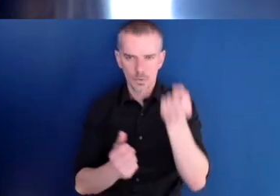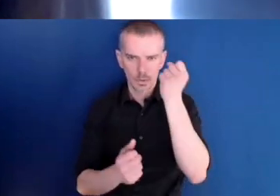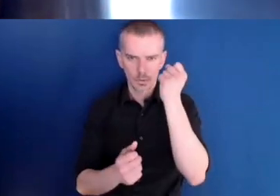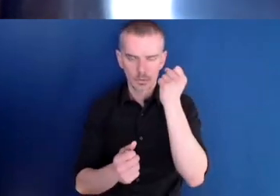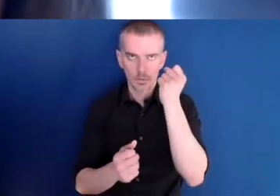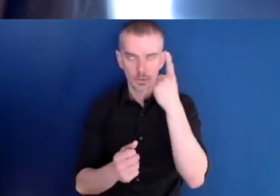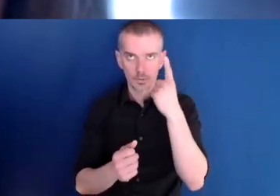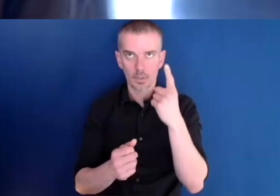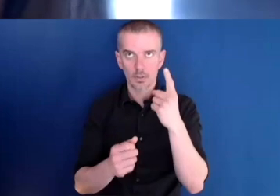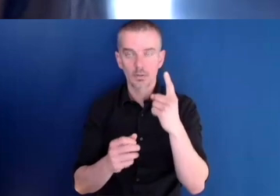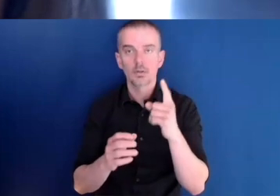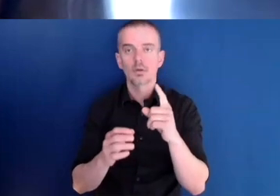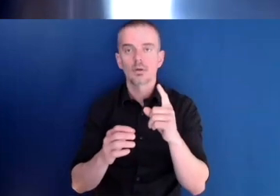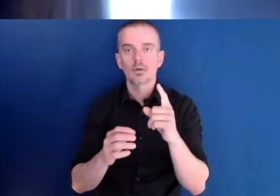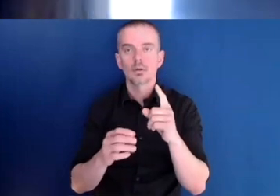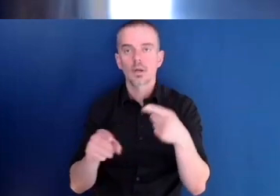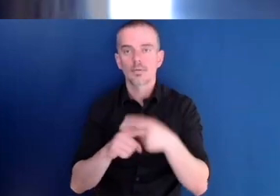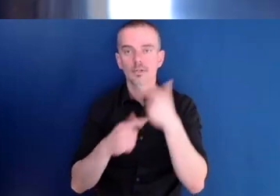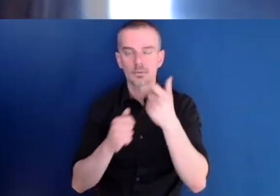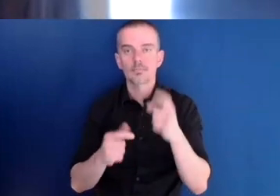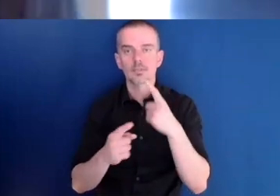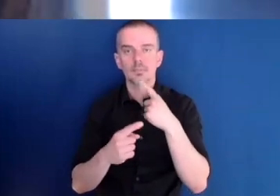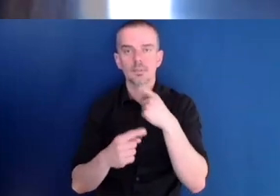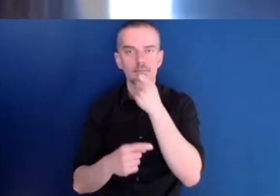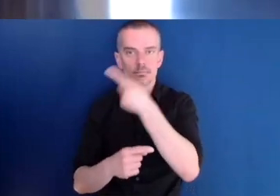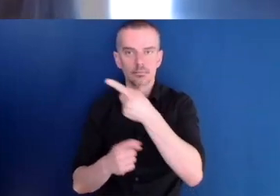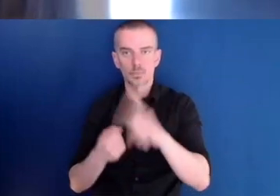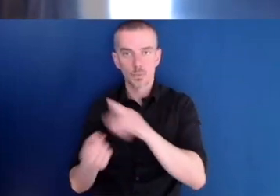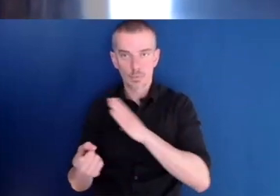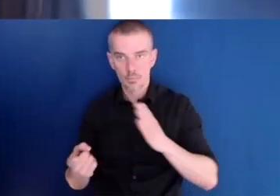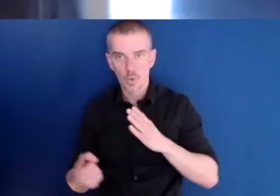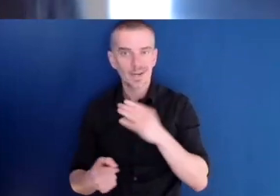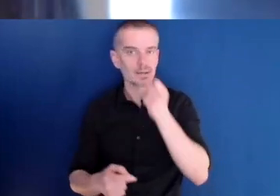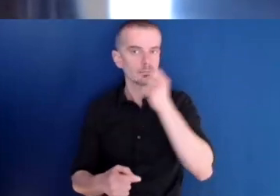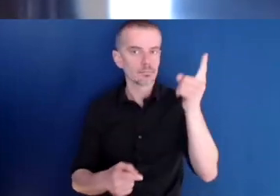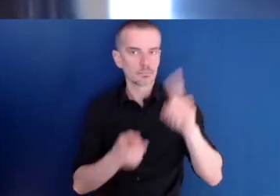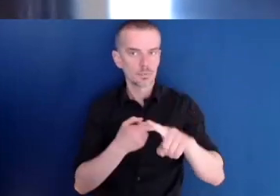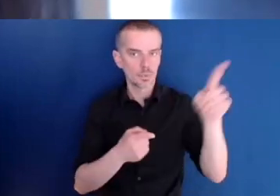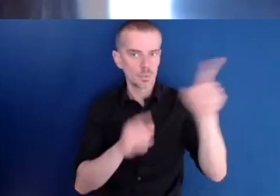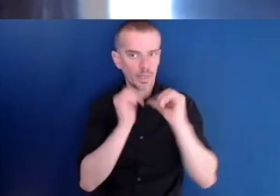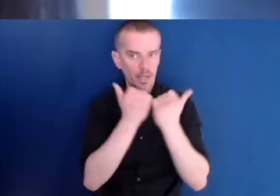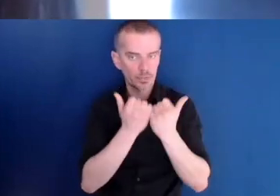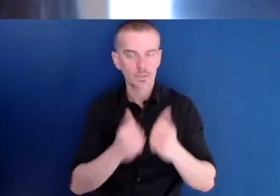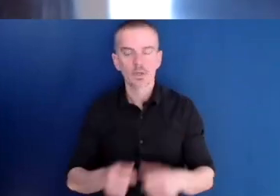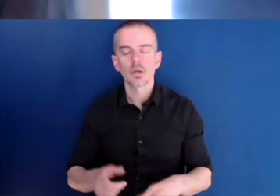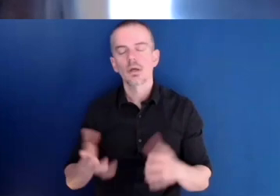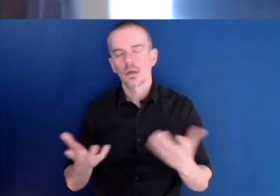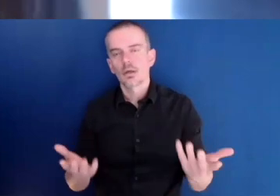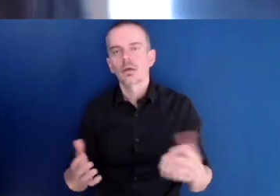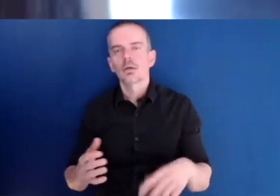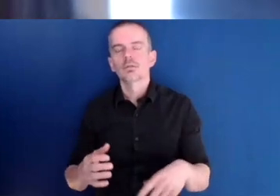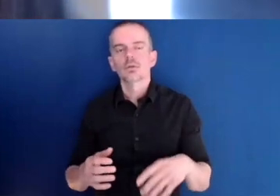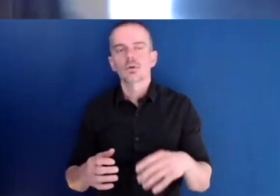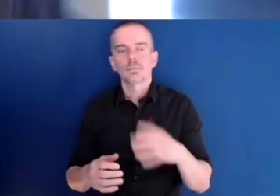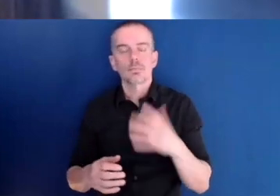must be declared to the board, but then also to the agency. So ideally, your conflict of interest would be created in